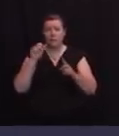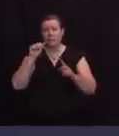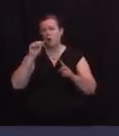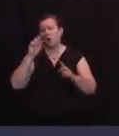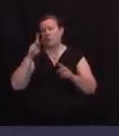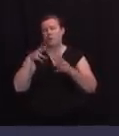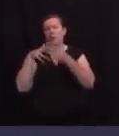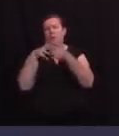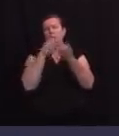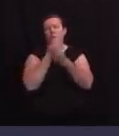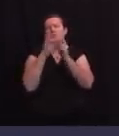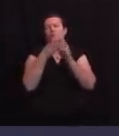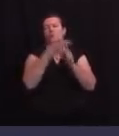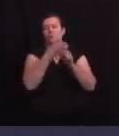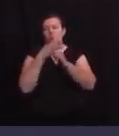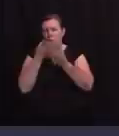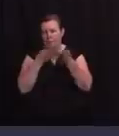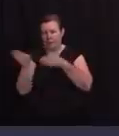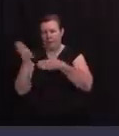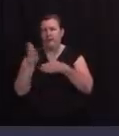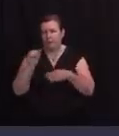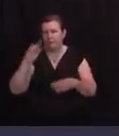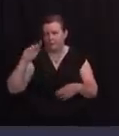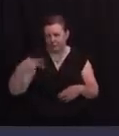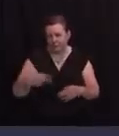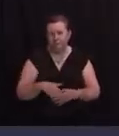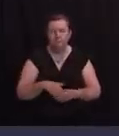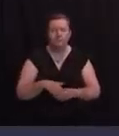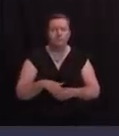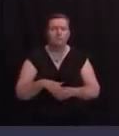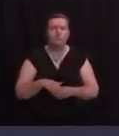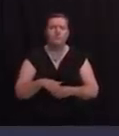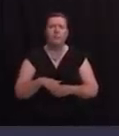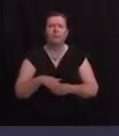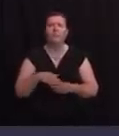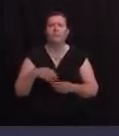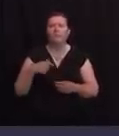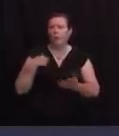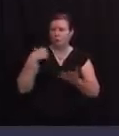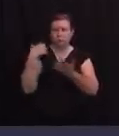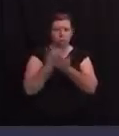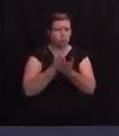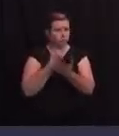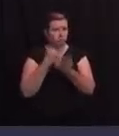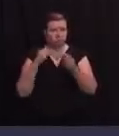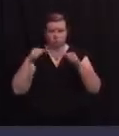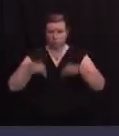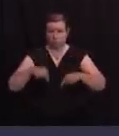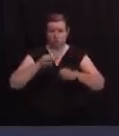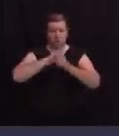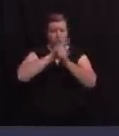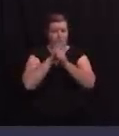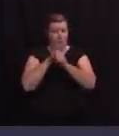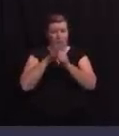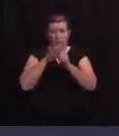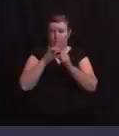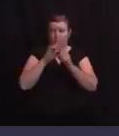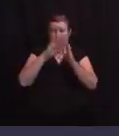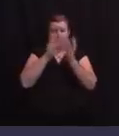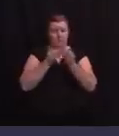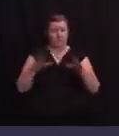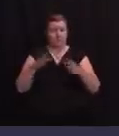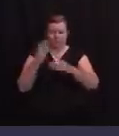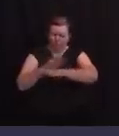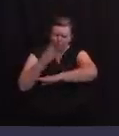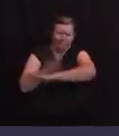money. We have aggressively used the pandemic period to accelerate the fixing of NJ